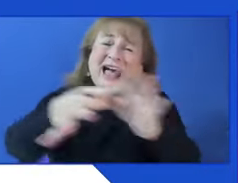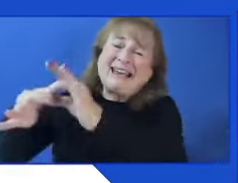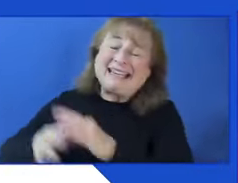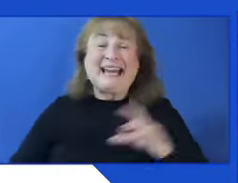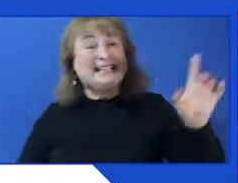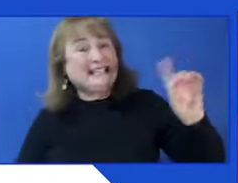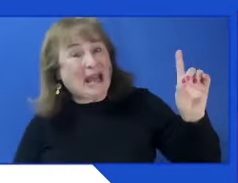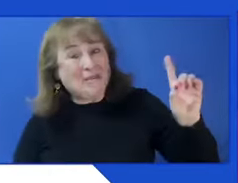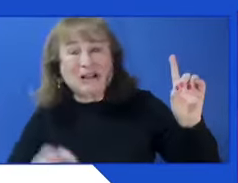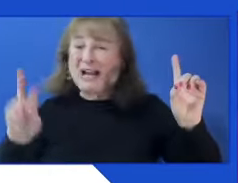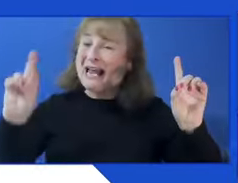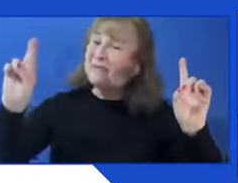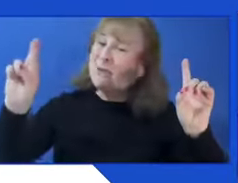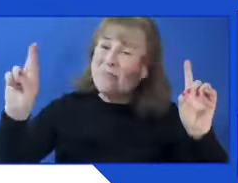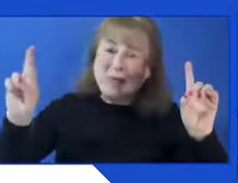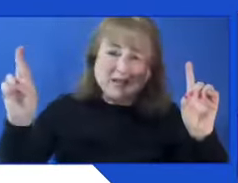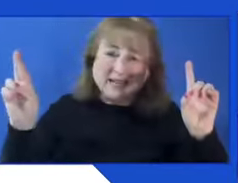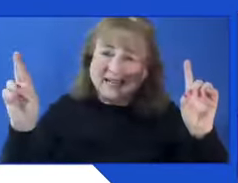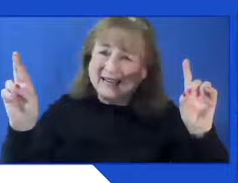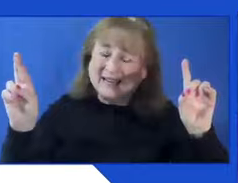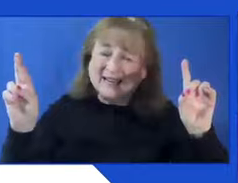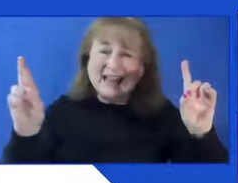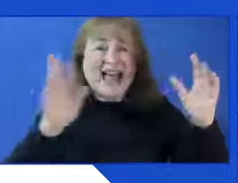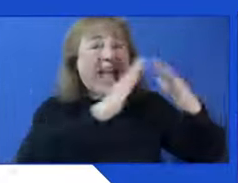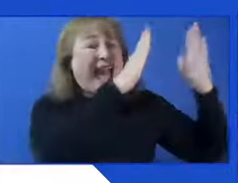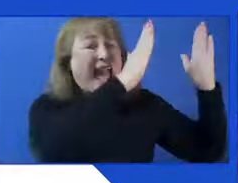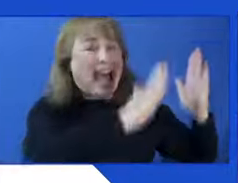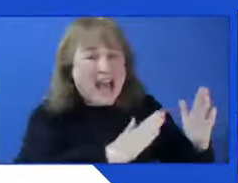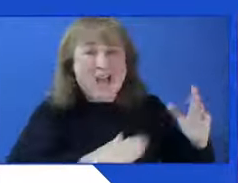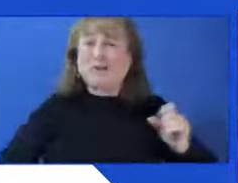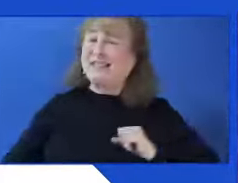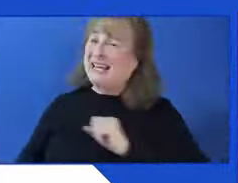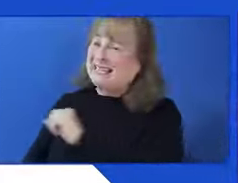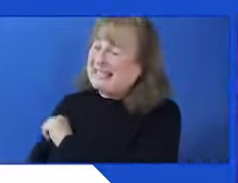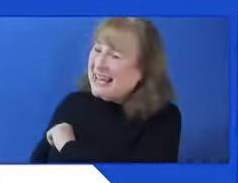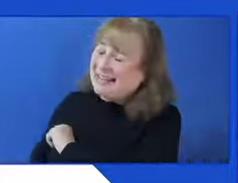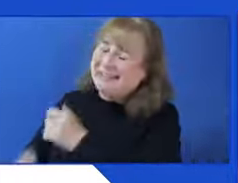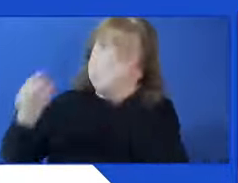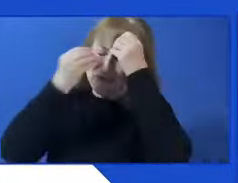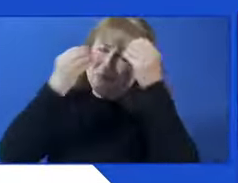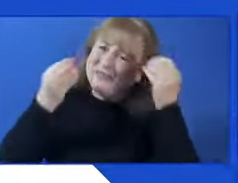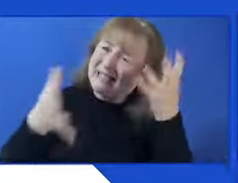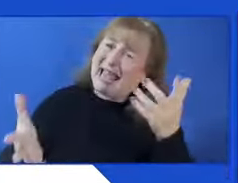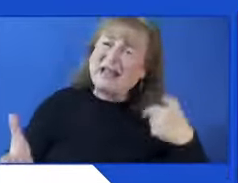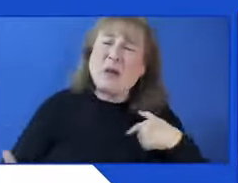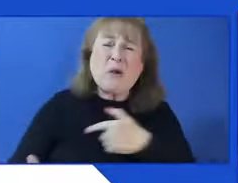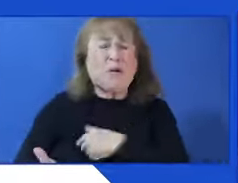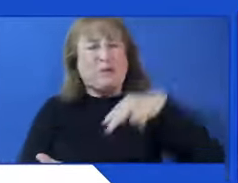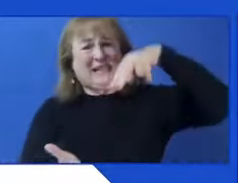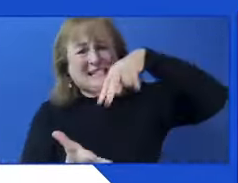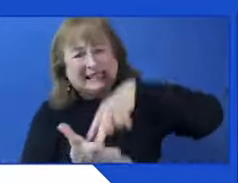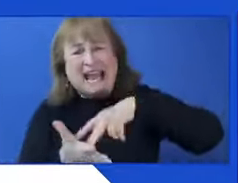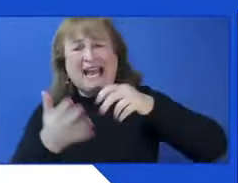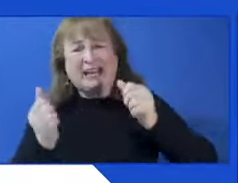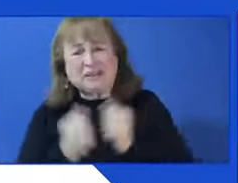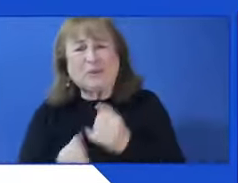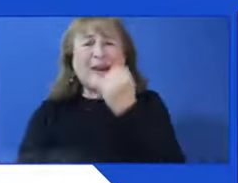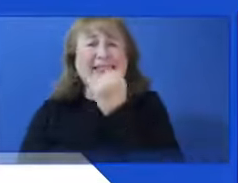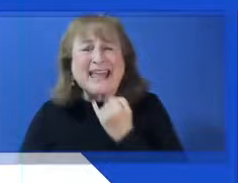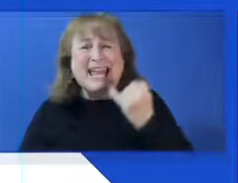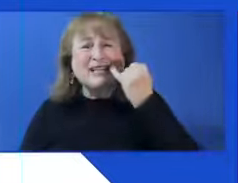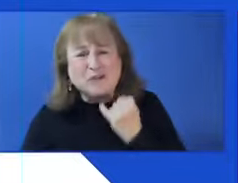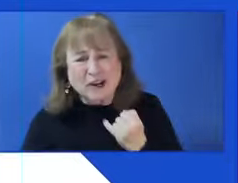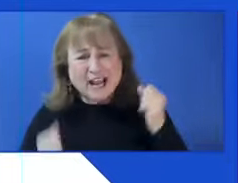Democrat and Republican, House and Senate, to say we stand with